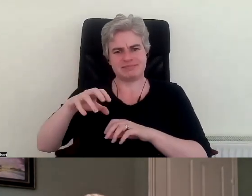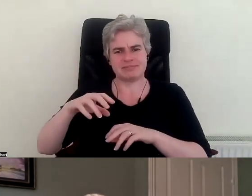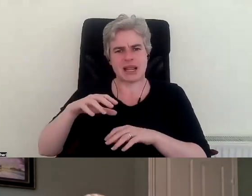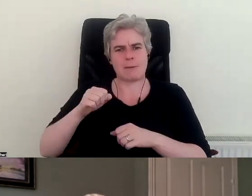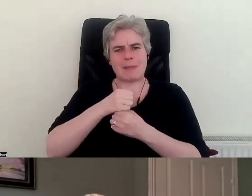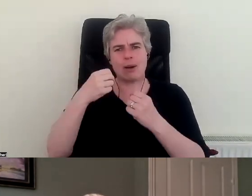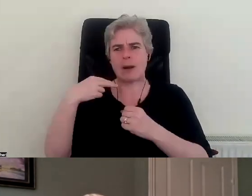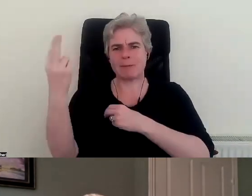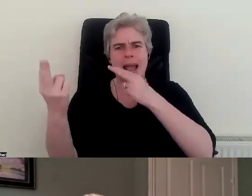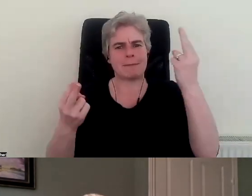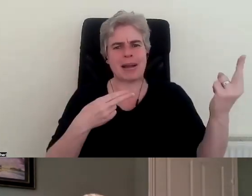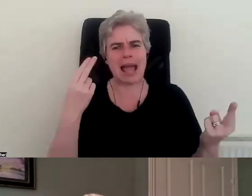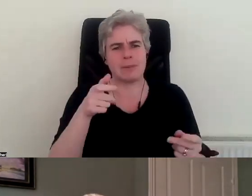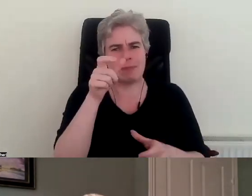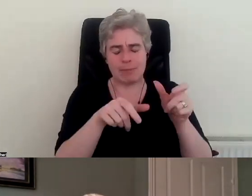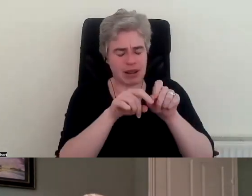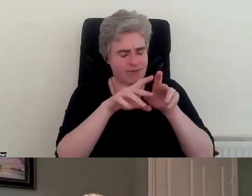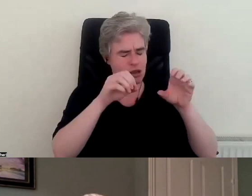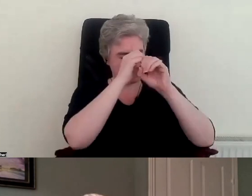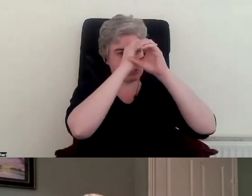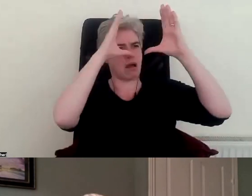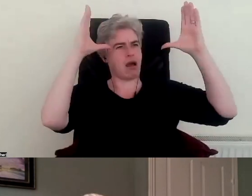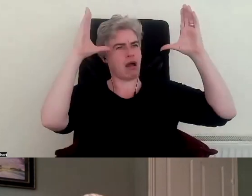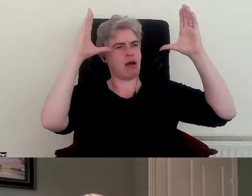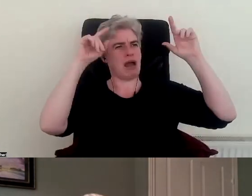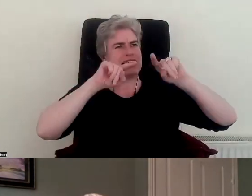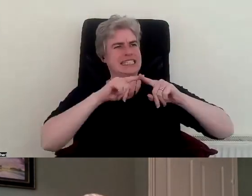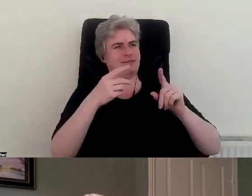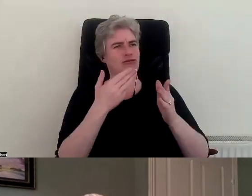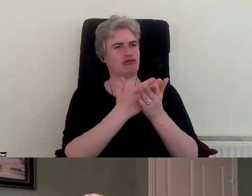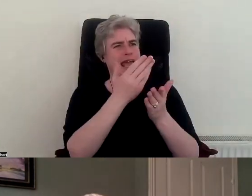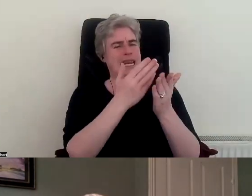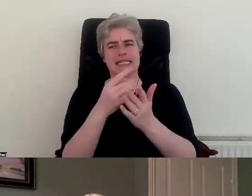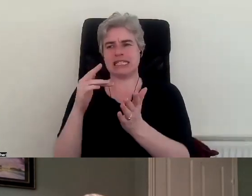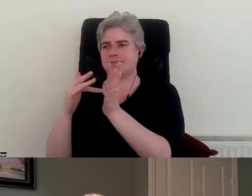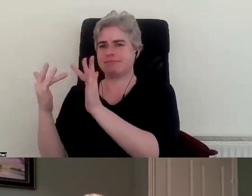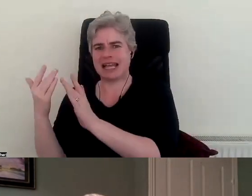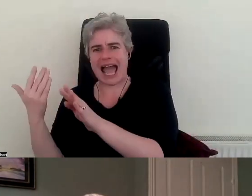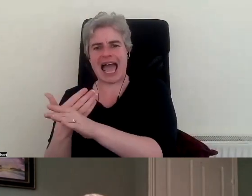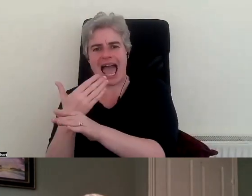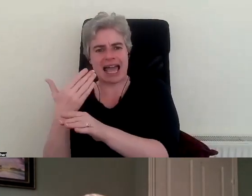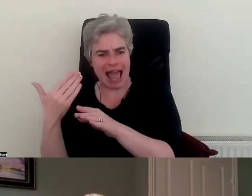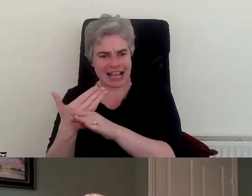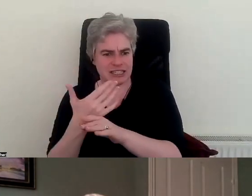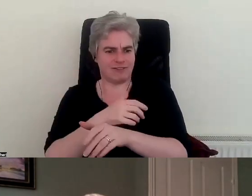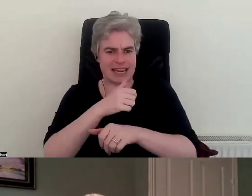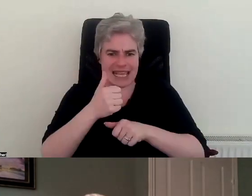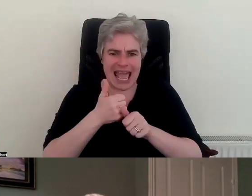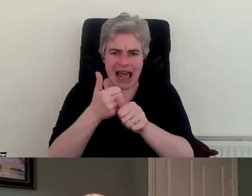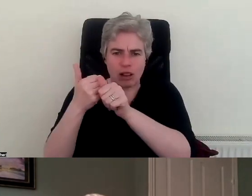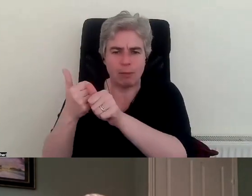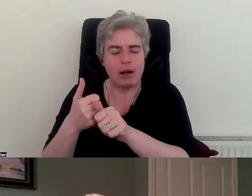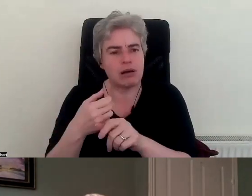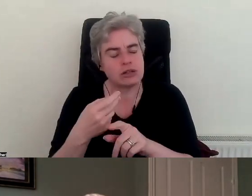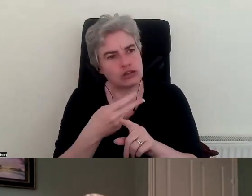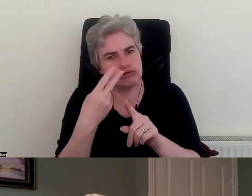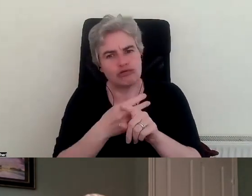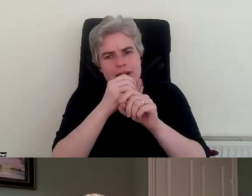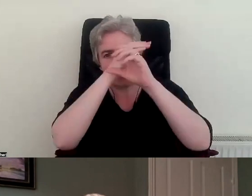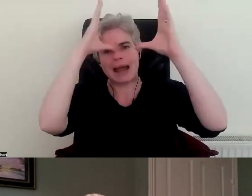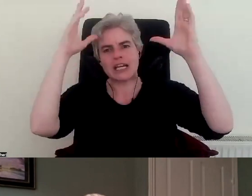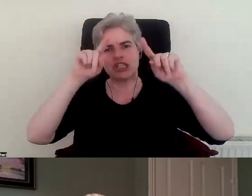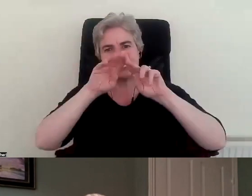imagine a different reality. And he was actively helping people to reimagine a different